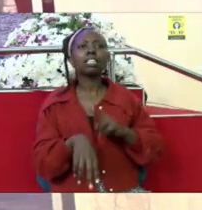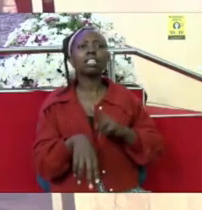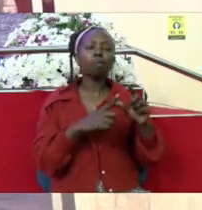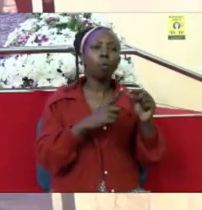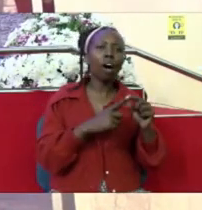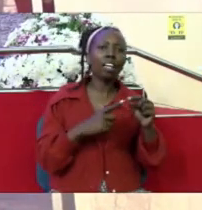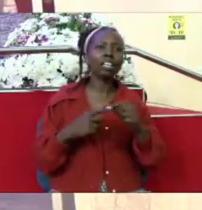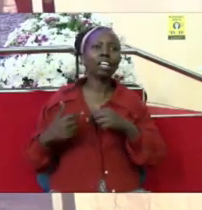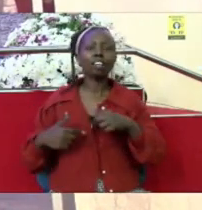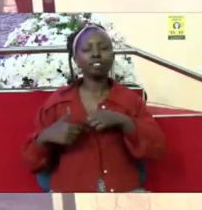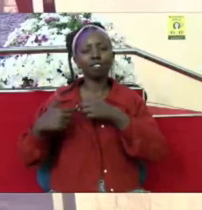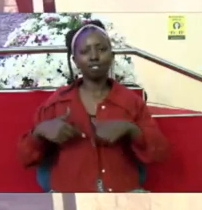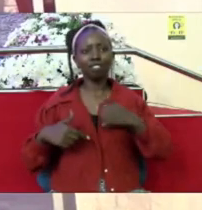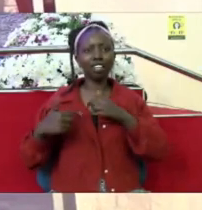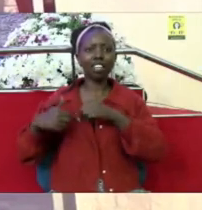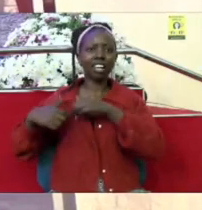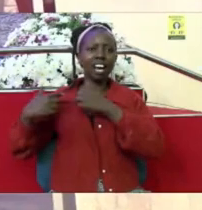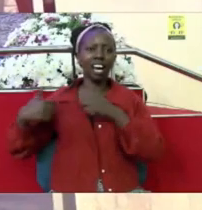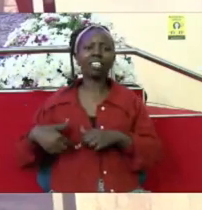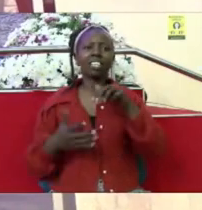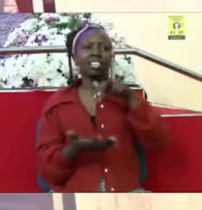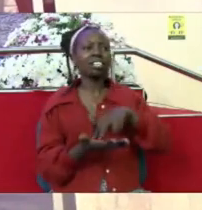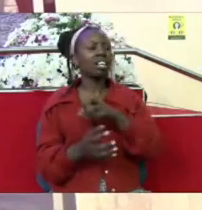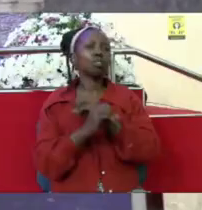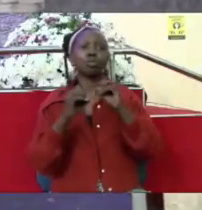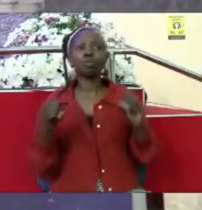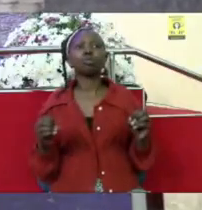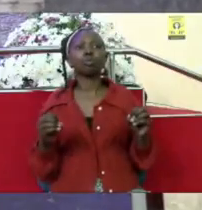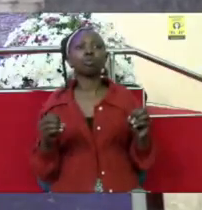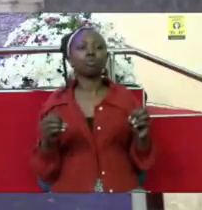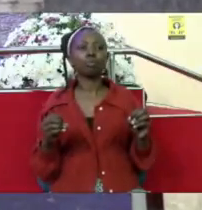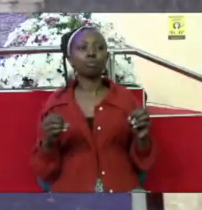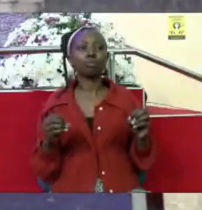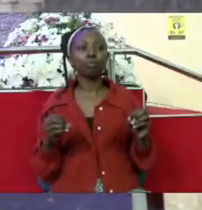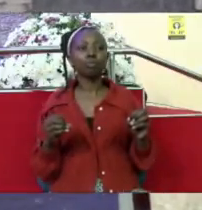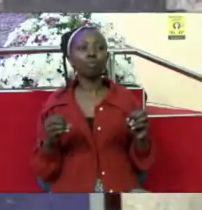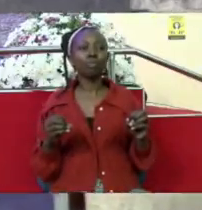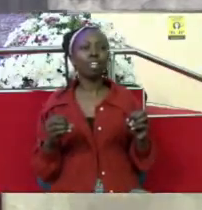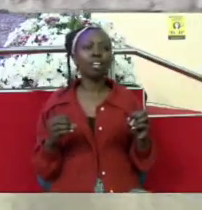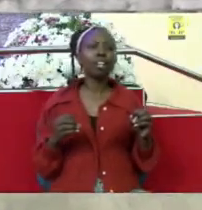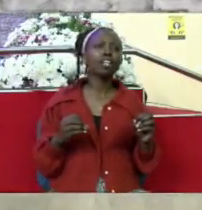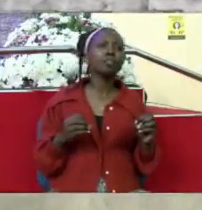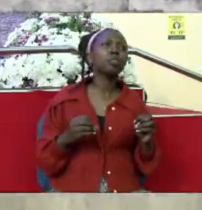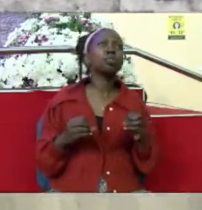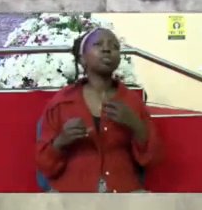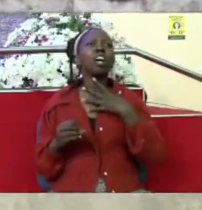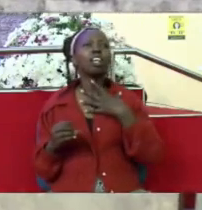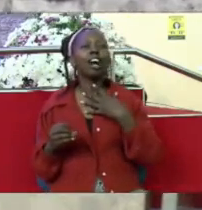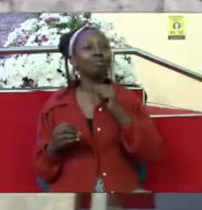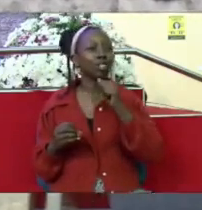You are just seated. Hata uwezi inuka. You can't even stand. Unakosa wakati wa kuinuka. You fail to stand. Kusema hallelujah. To say